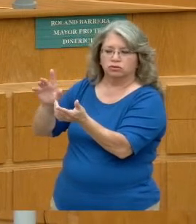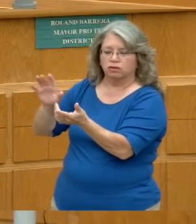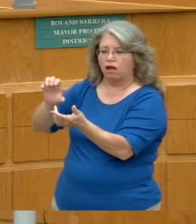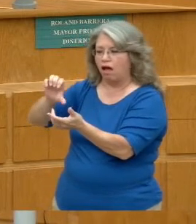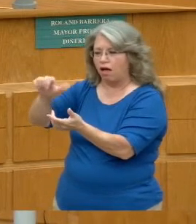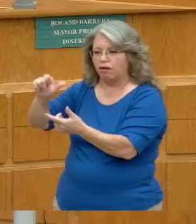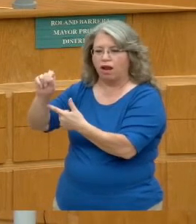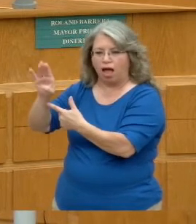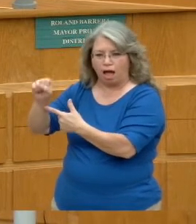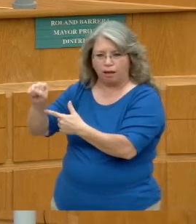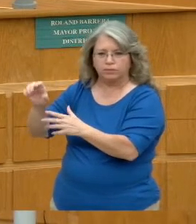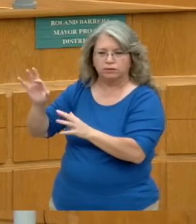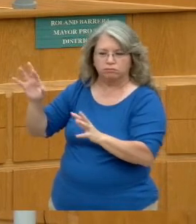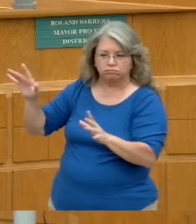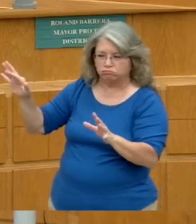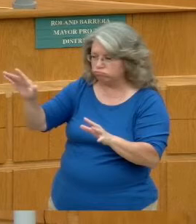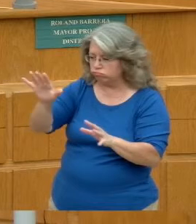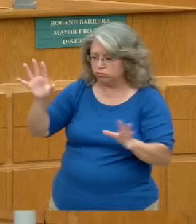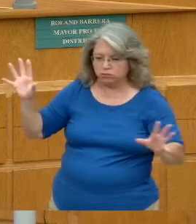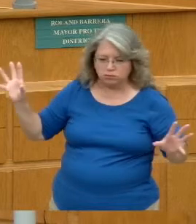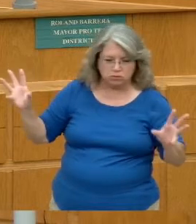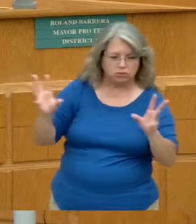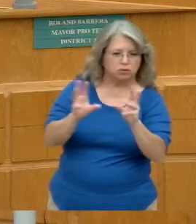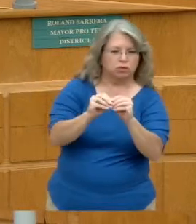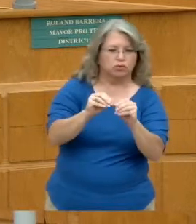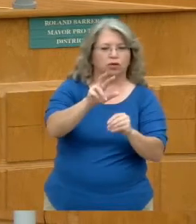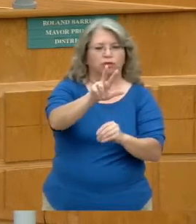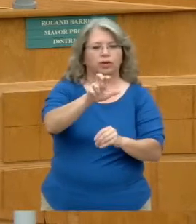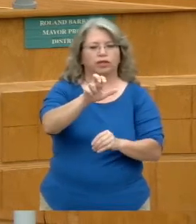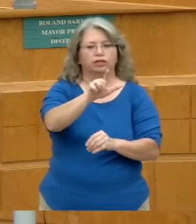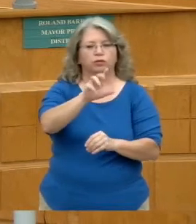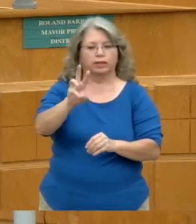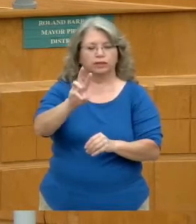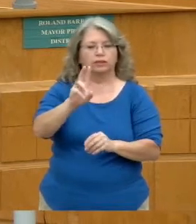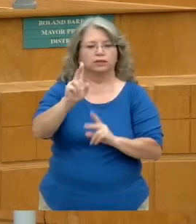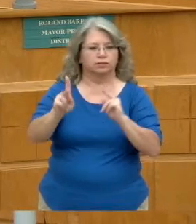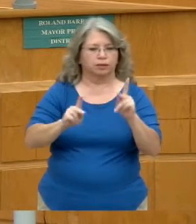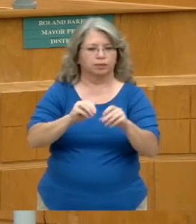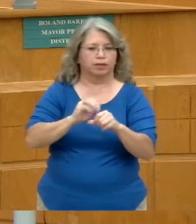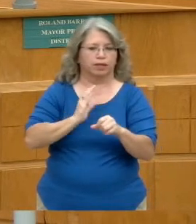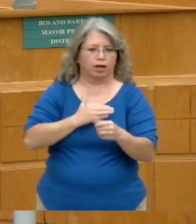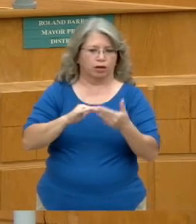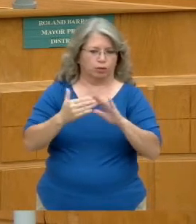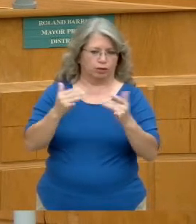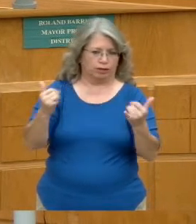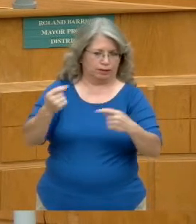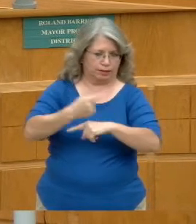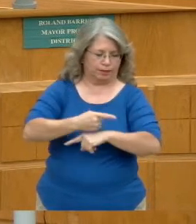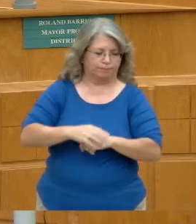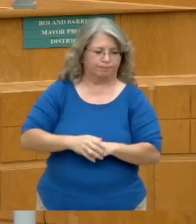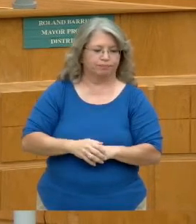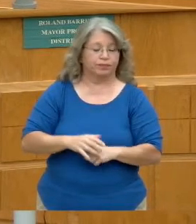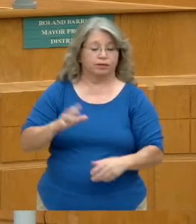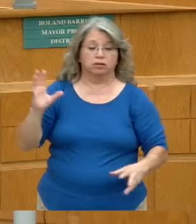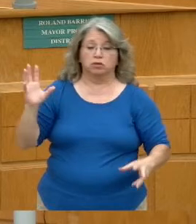LabCorp, we have tested 326 persons in our community. So that brings our total to